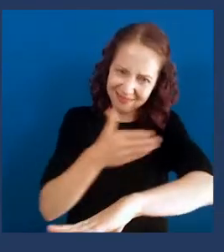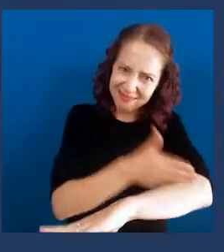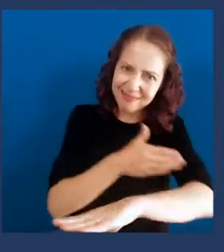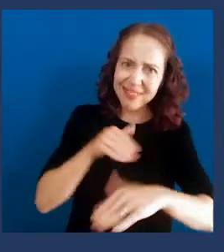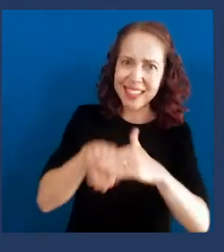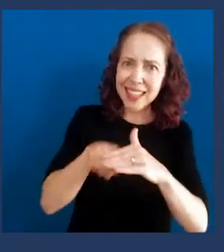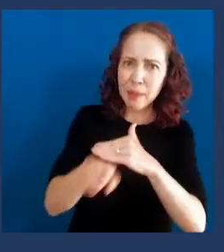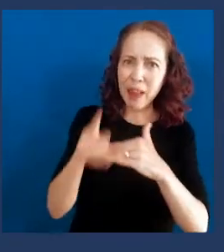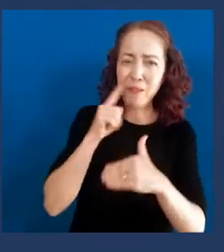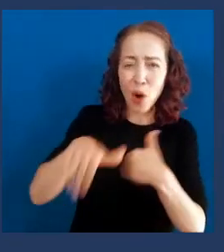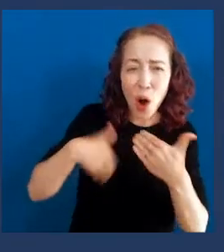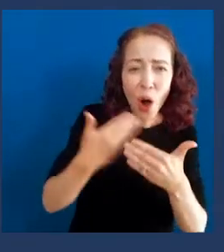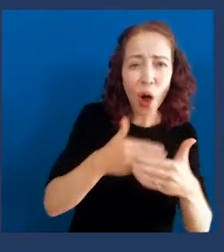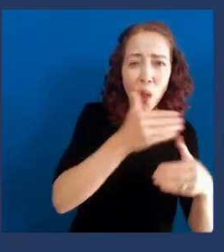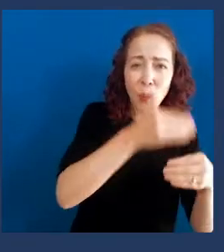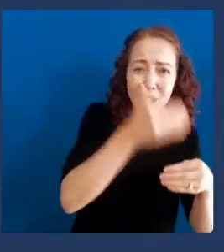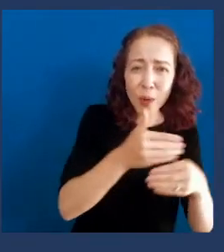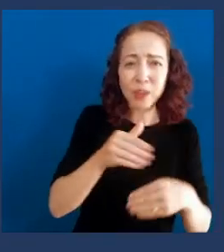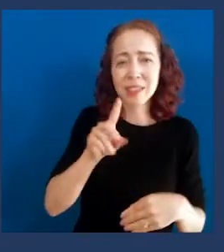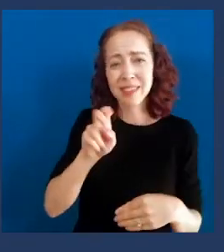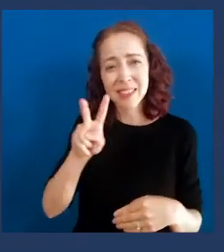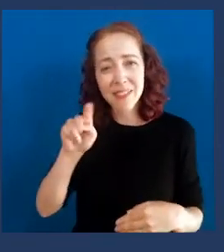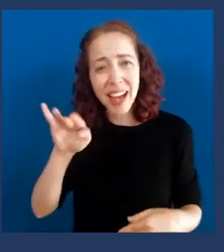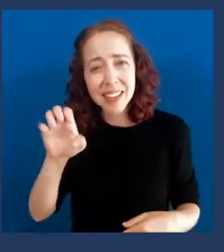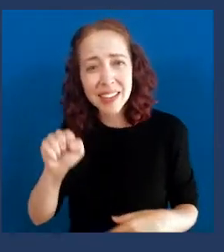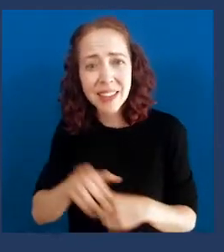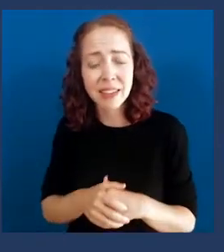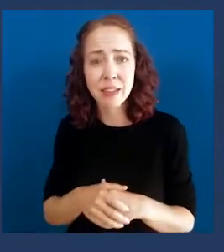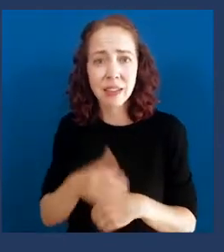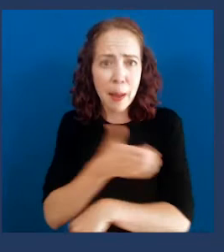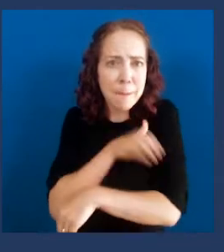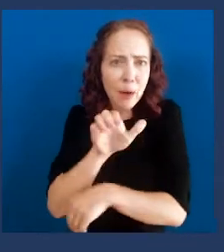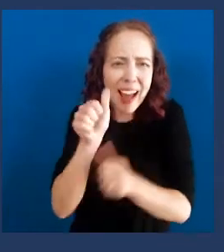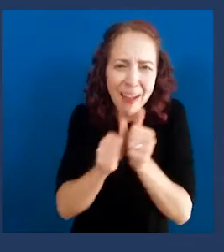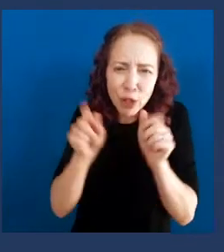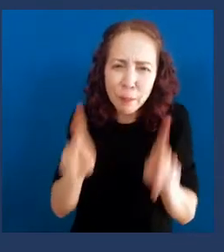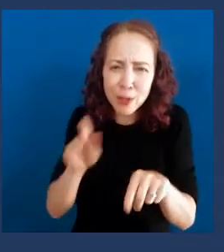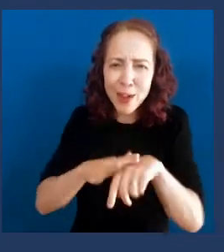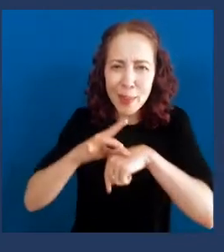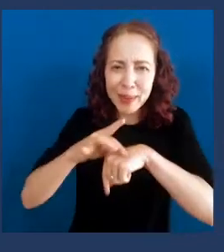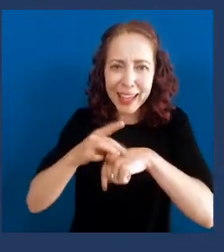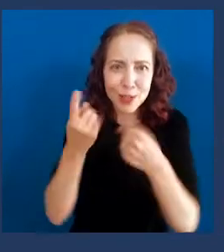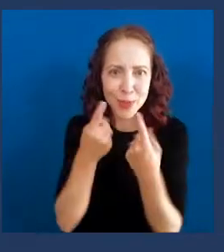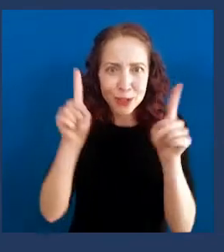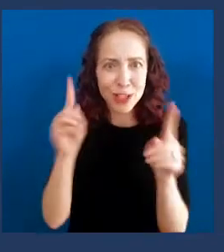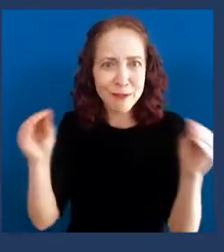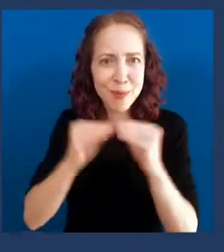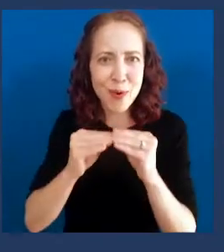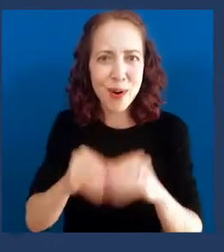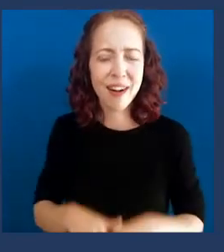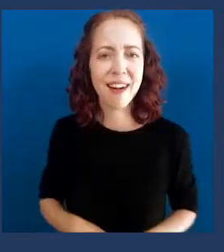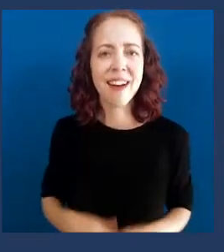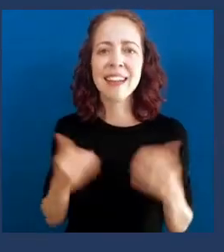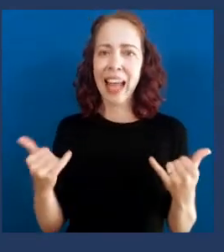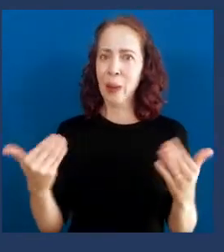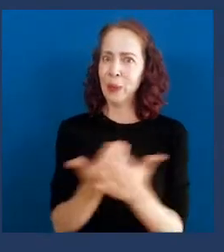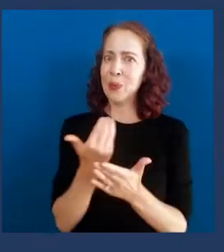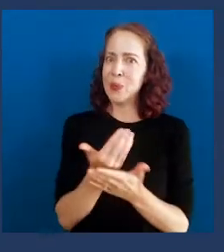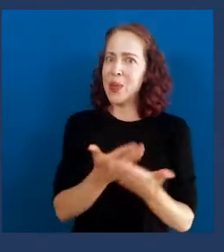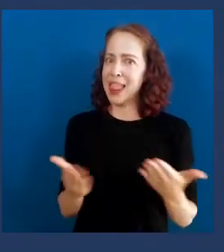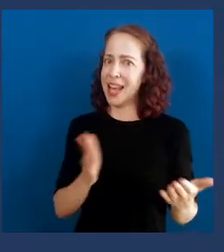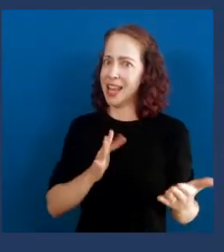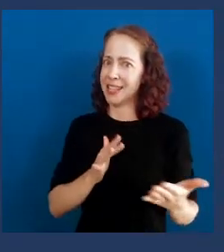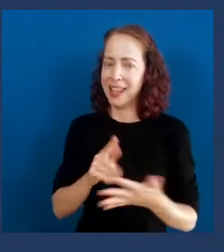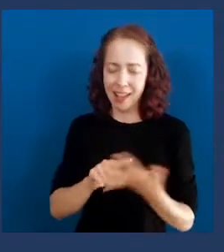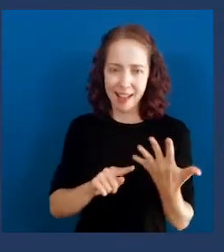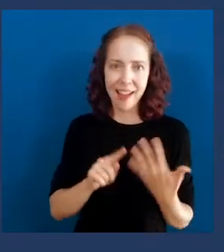accessibility across all of Windows and devices, empowering every single person on the planet to achieve more. And now we have some new features coming. I'm